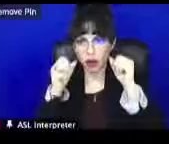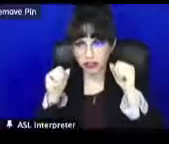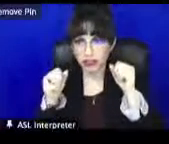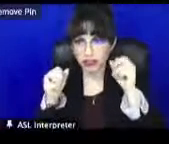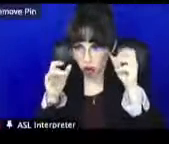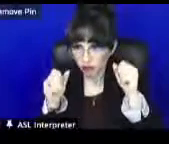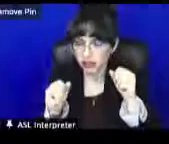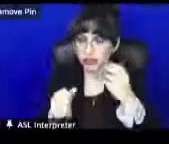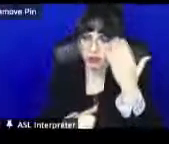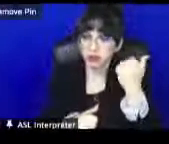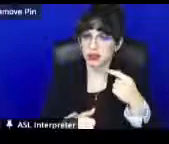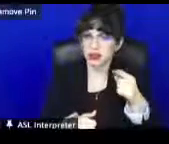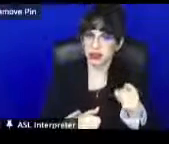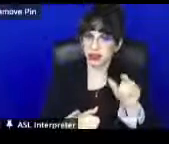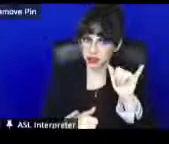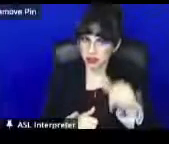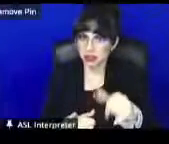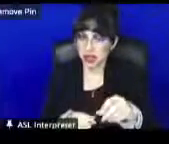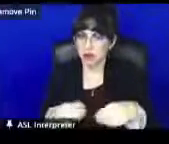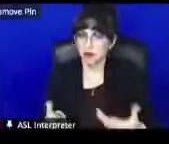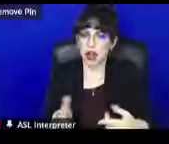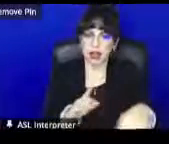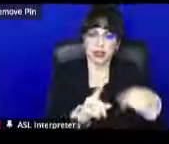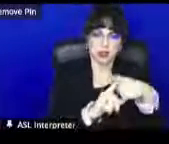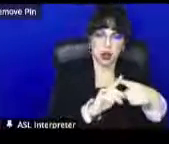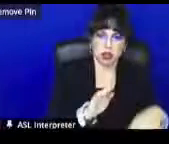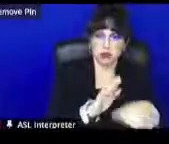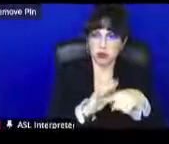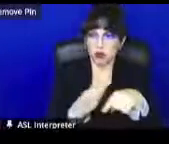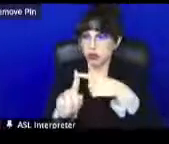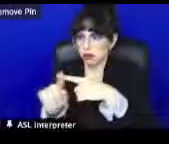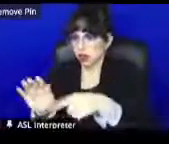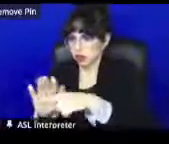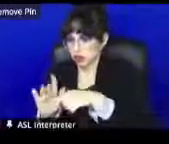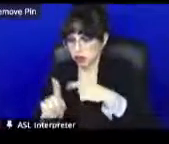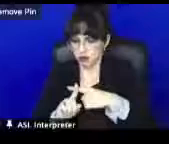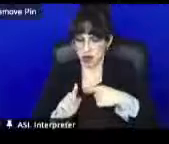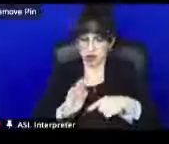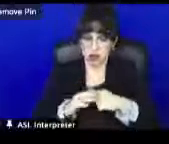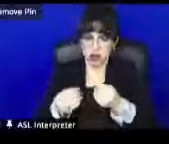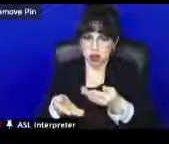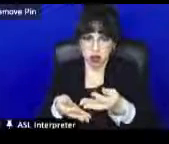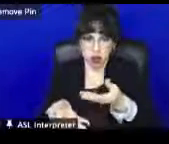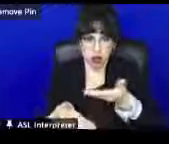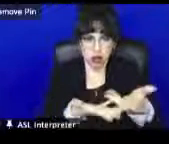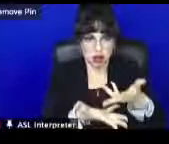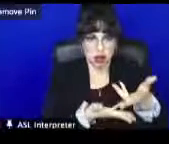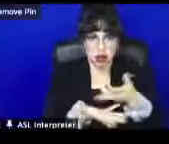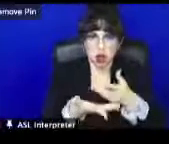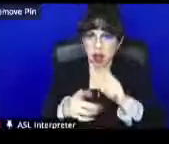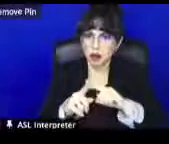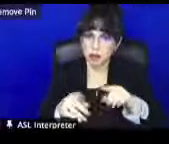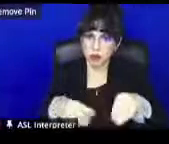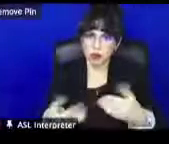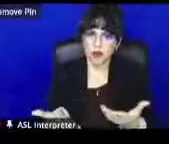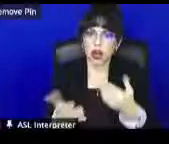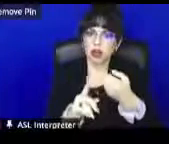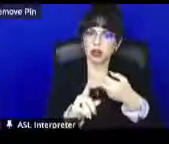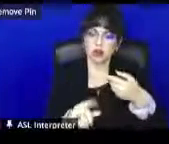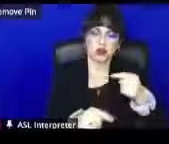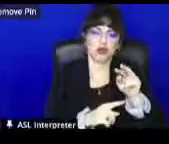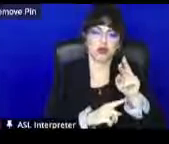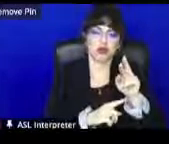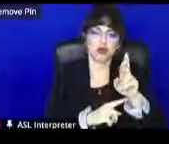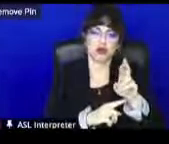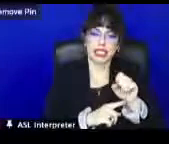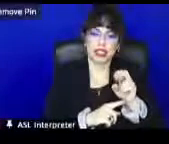really kind of gives you, there are pros and cons of it, but it is a source for information, as opposed to, well, there's nothing